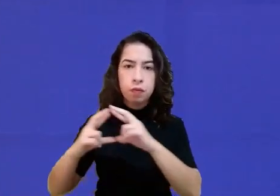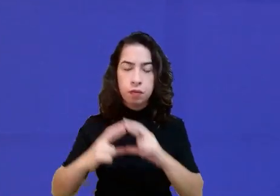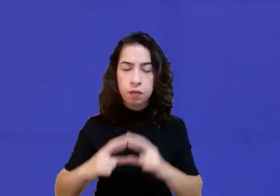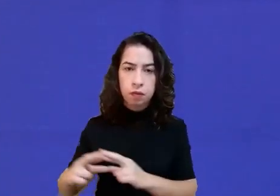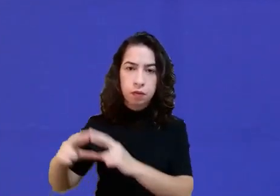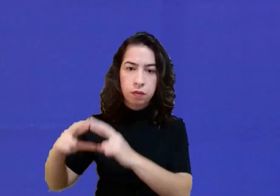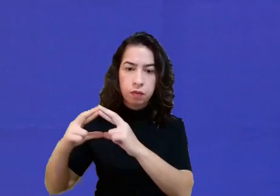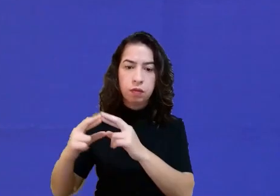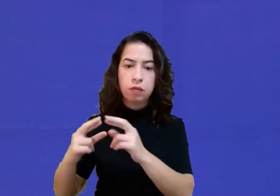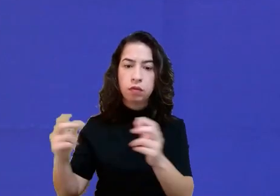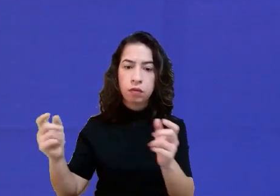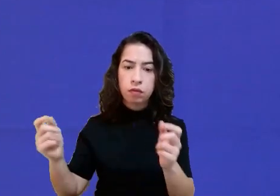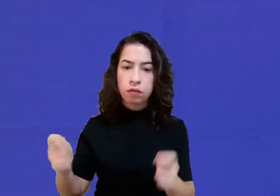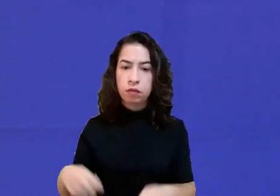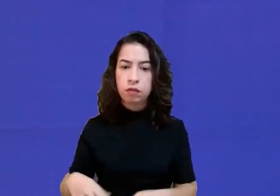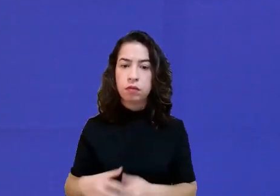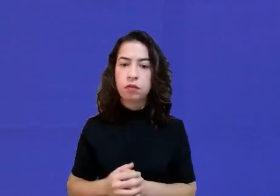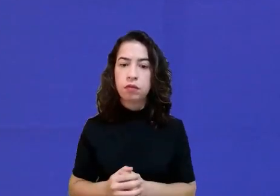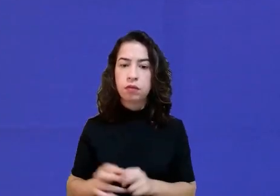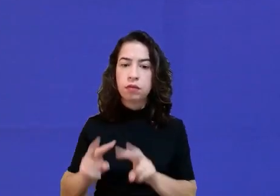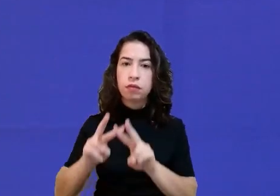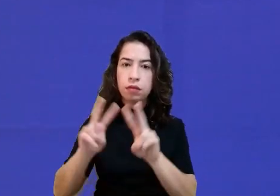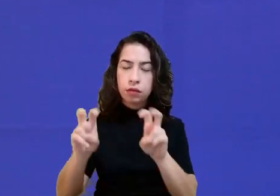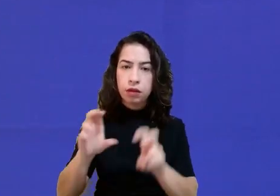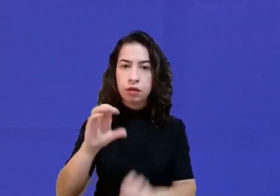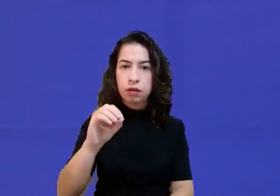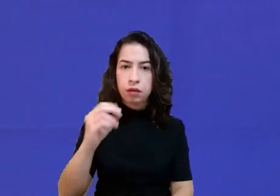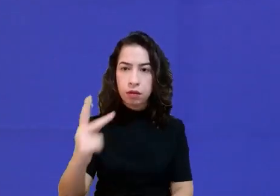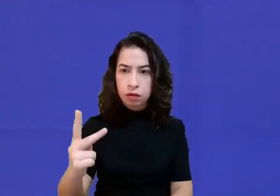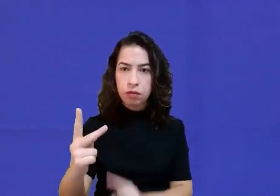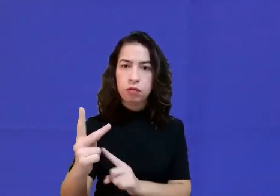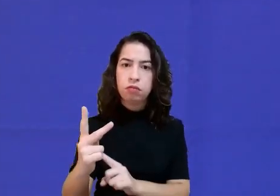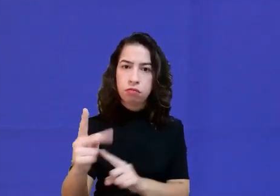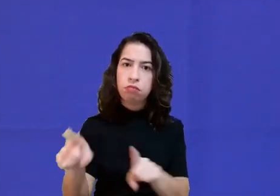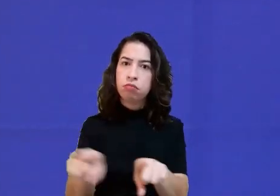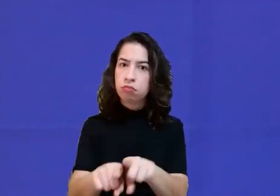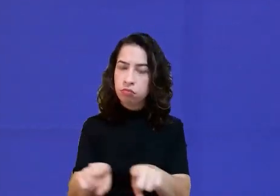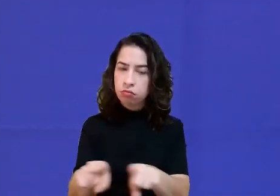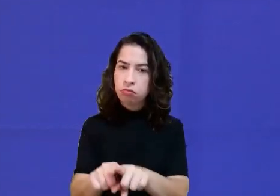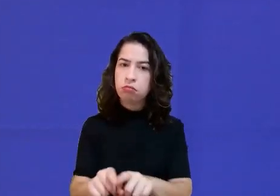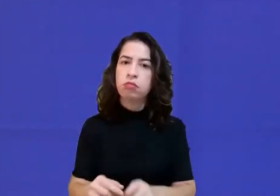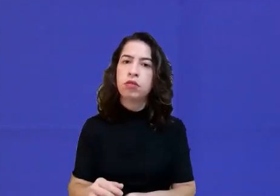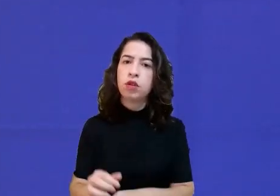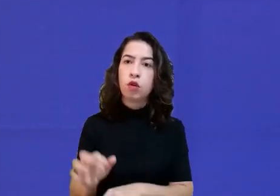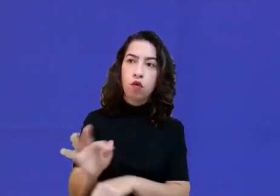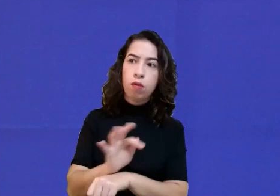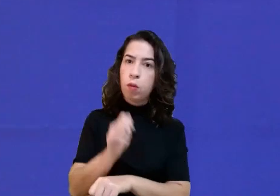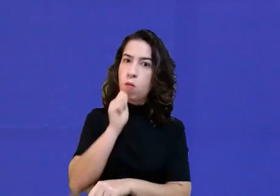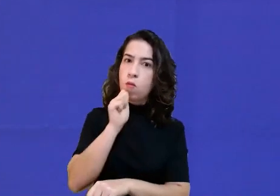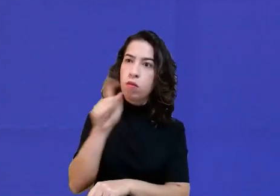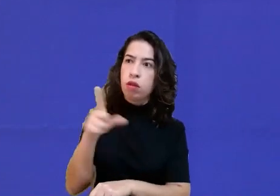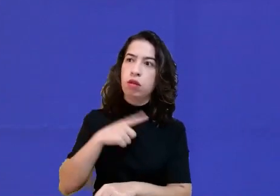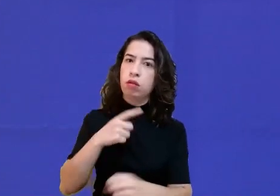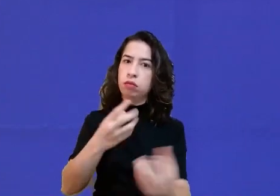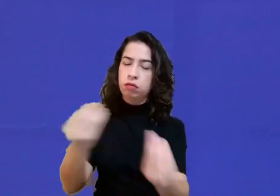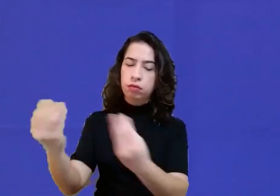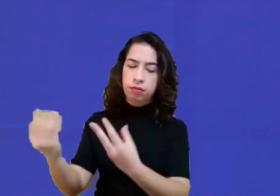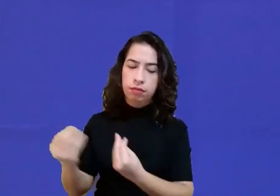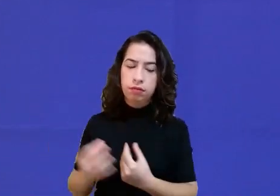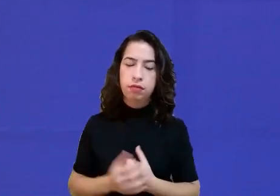recycling or the carbon issue that is becoming more present, and